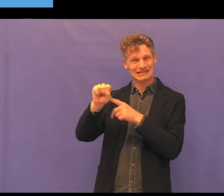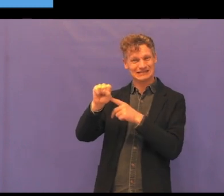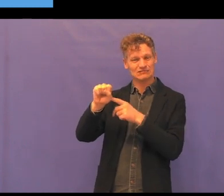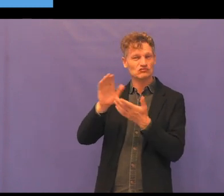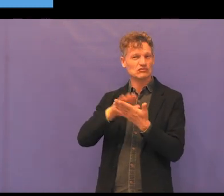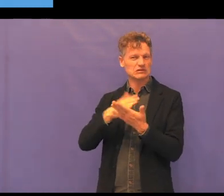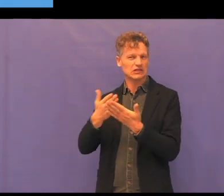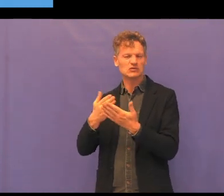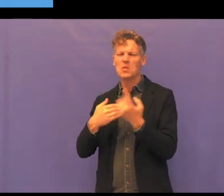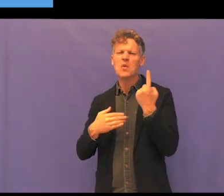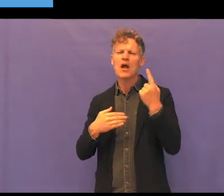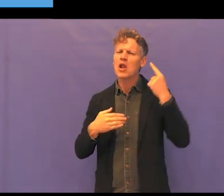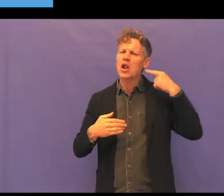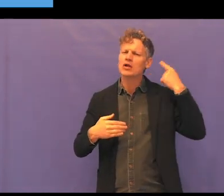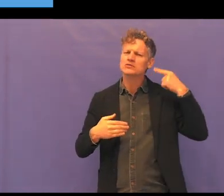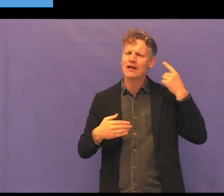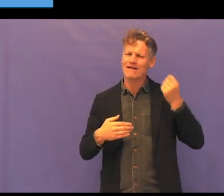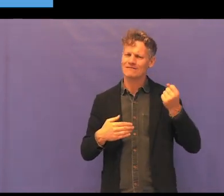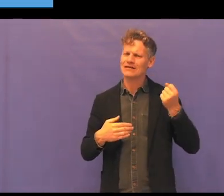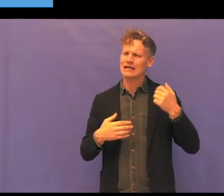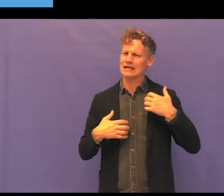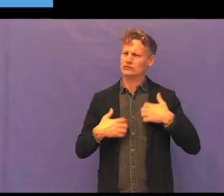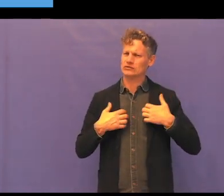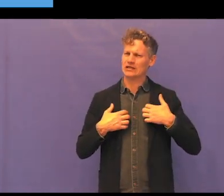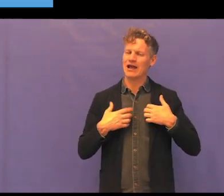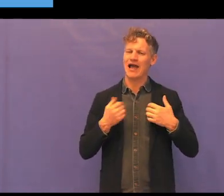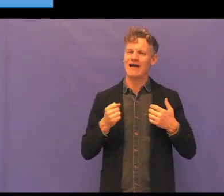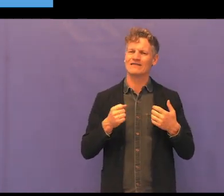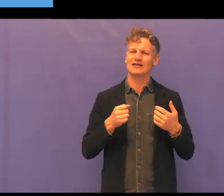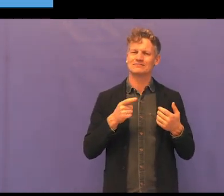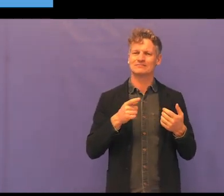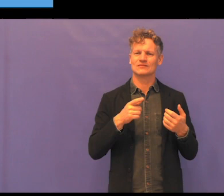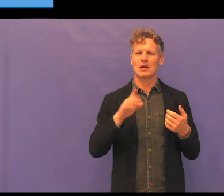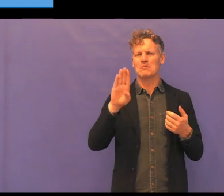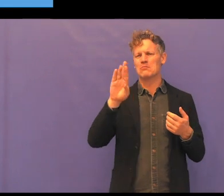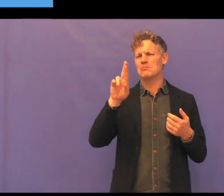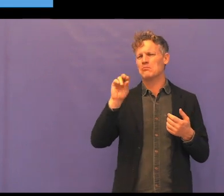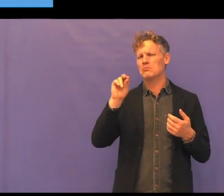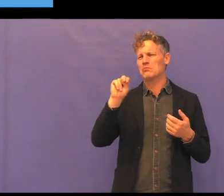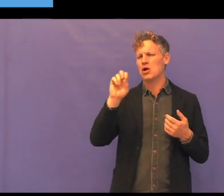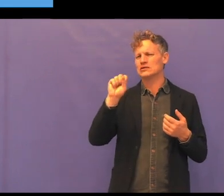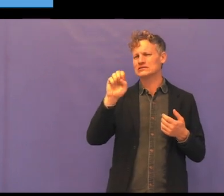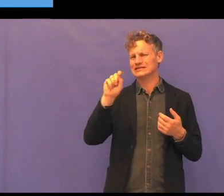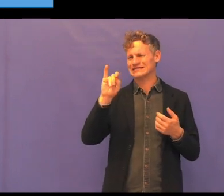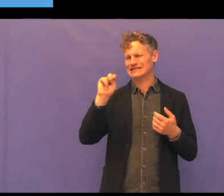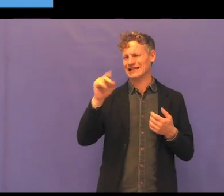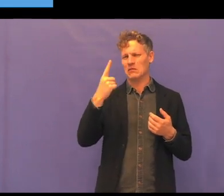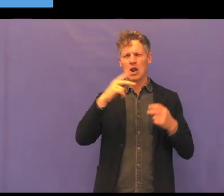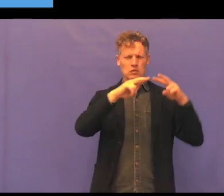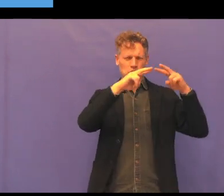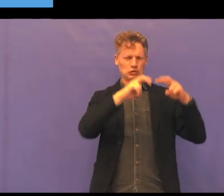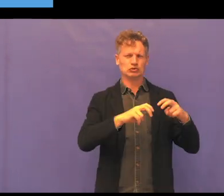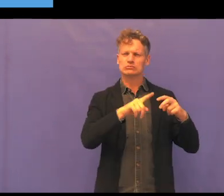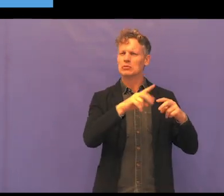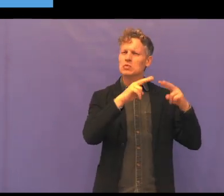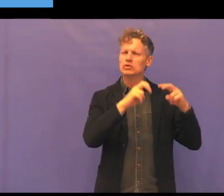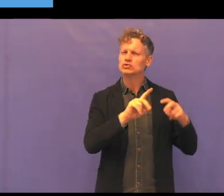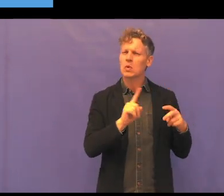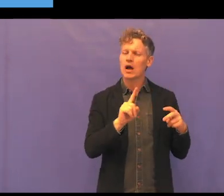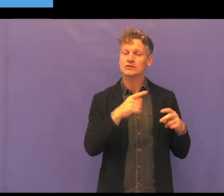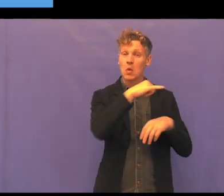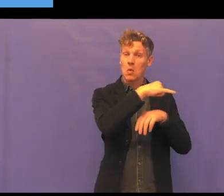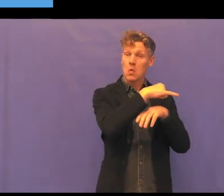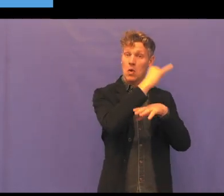Michael Bronstein and his team, which is looking about whale-human translational interactions. There's the